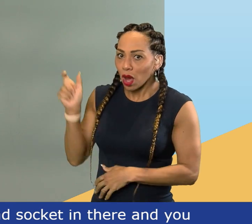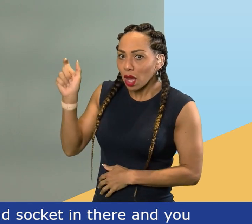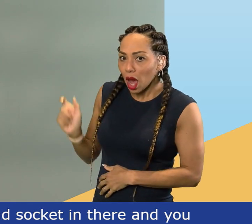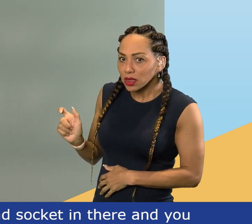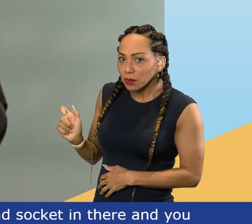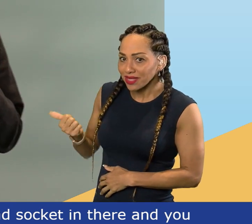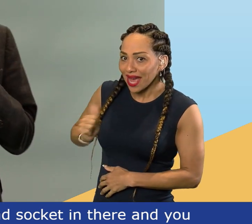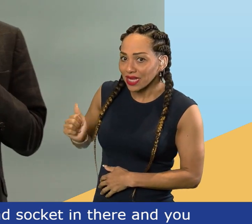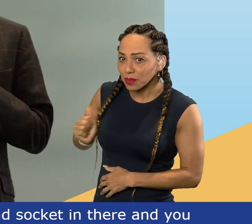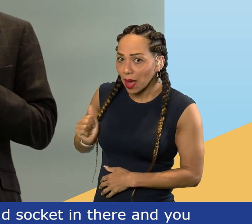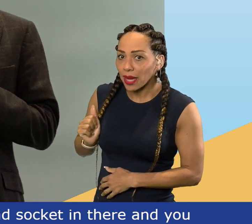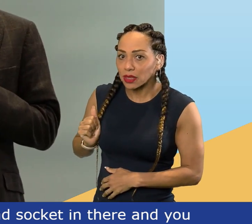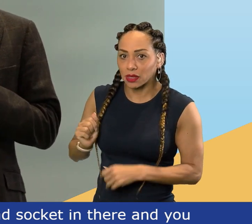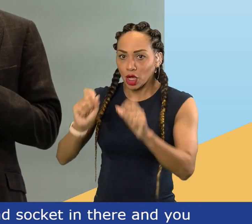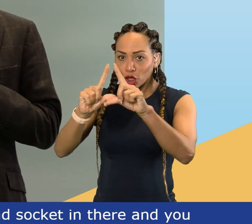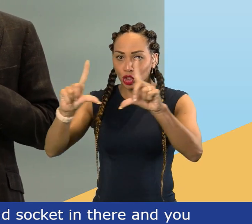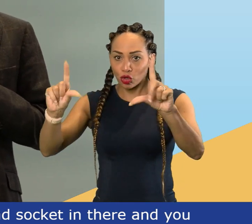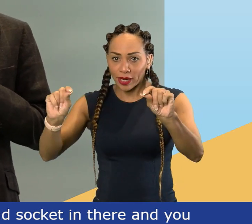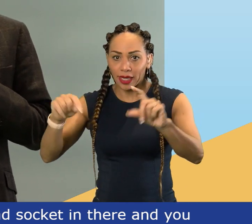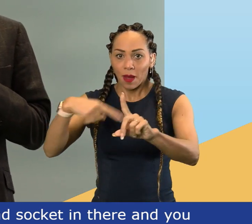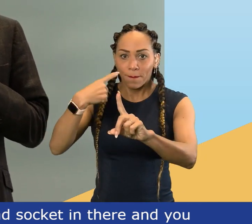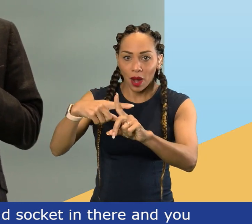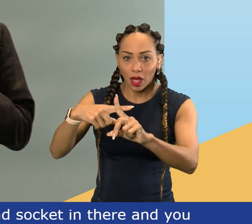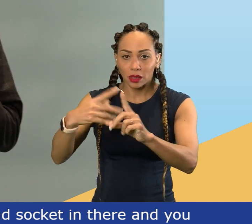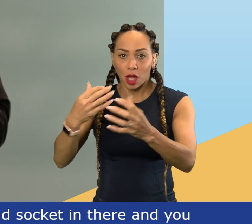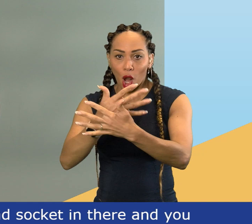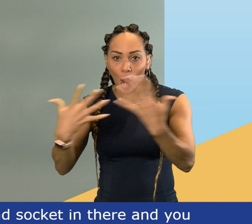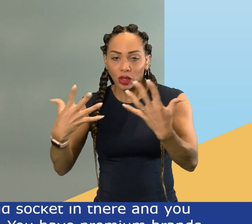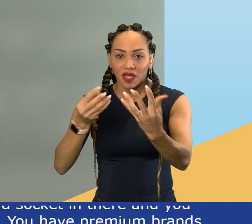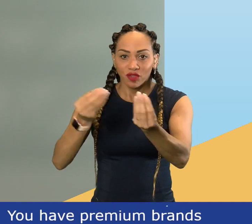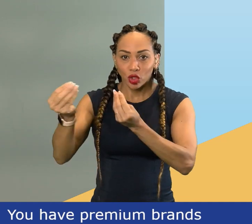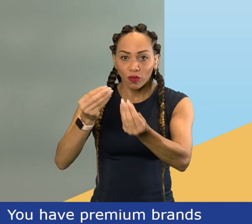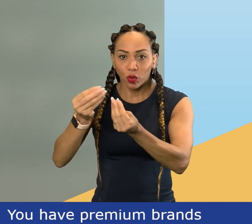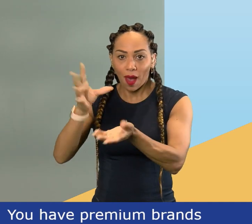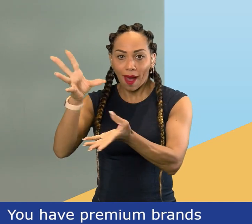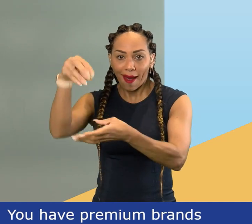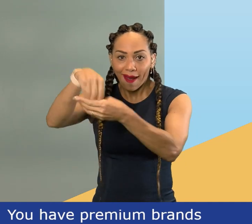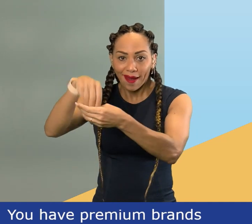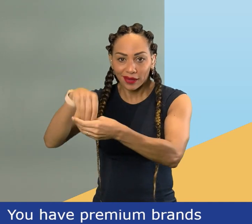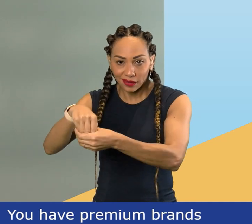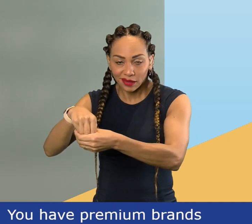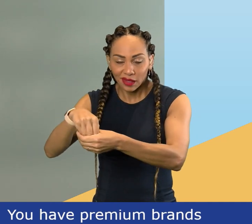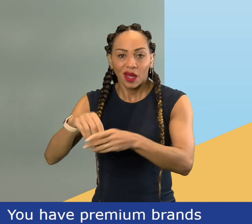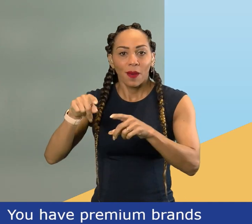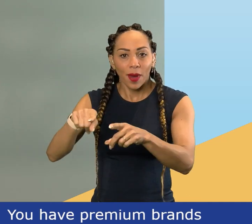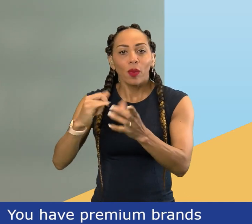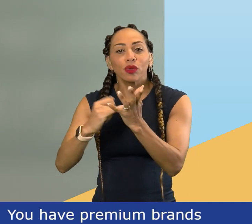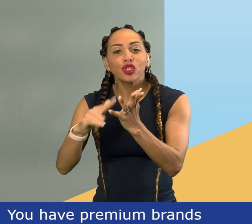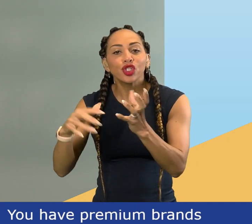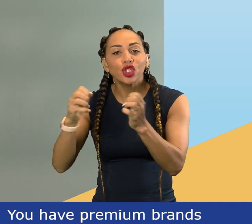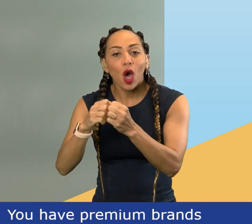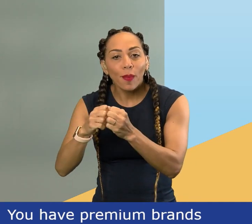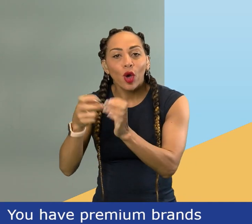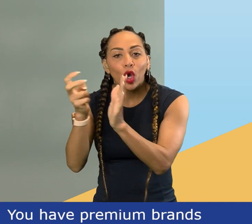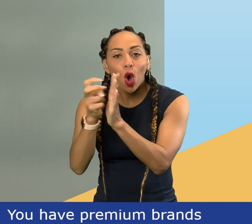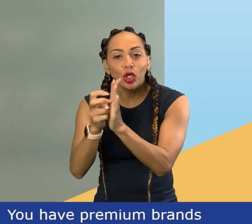car. But what we'll do is, instead of engineering the system ourselves, we will get someone else to do it for us. That way, hopefully, it will be more compatible with phones. So, for example,